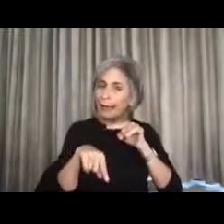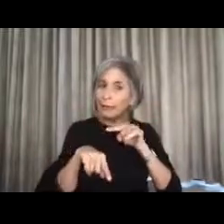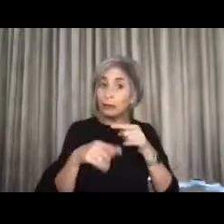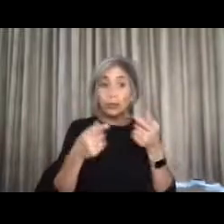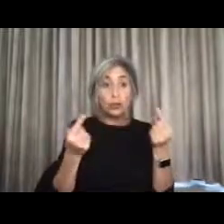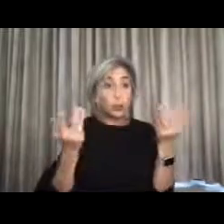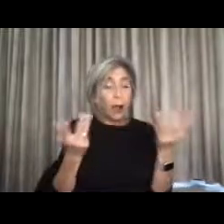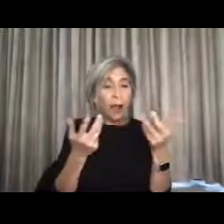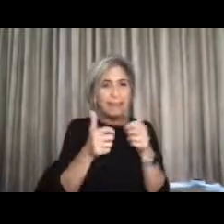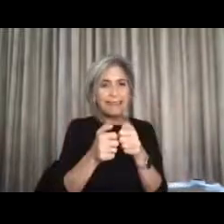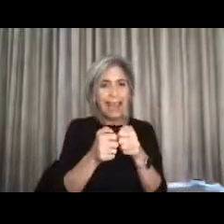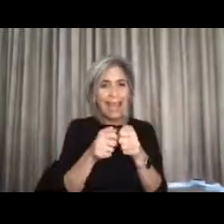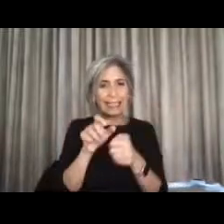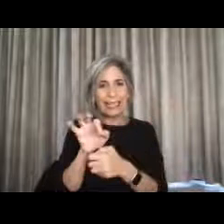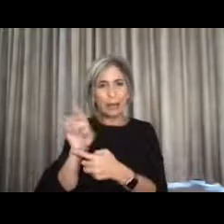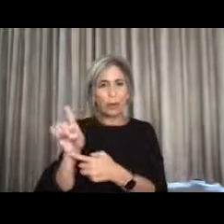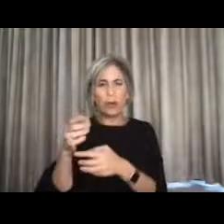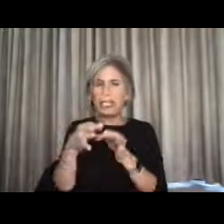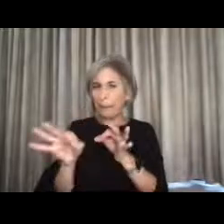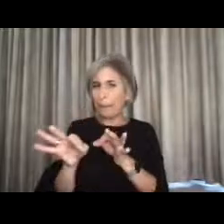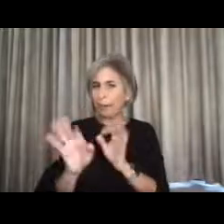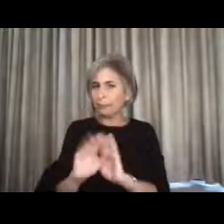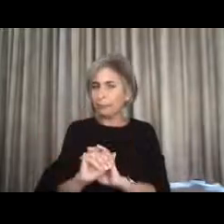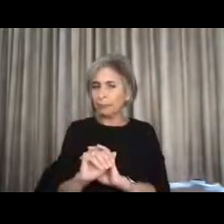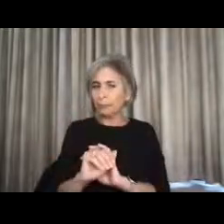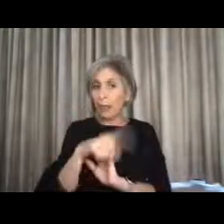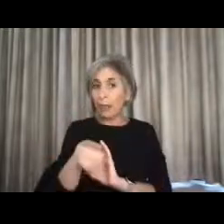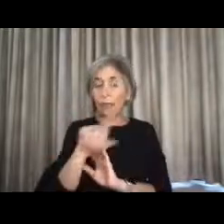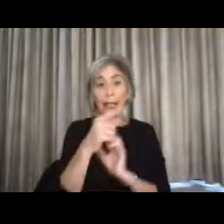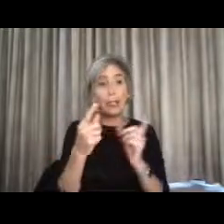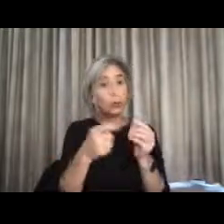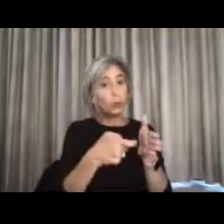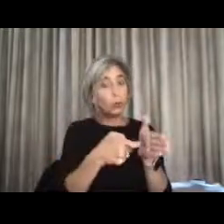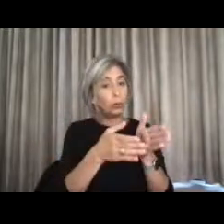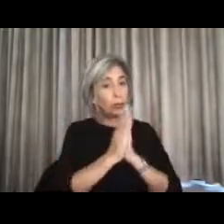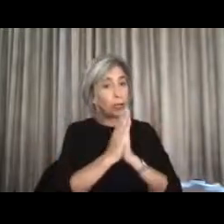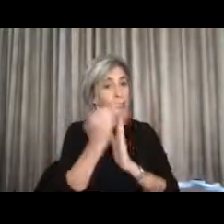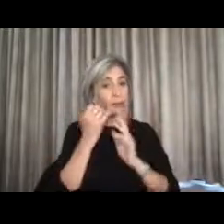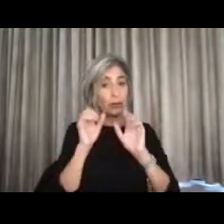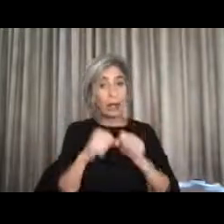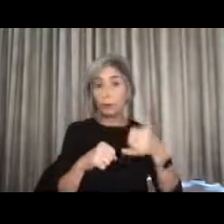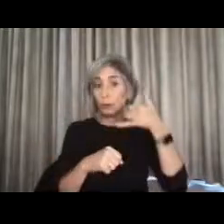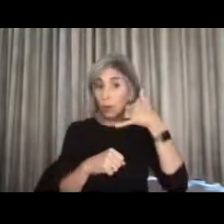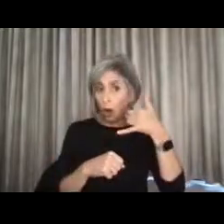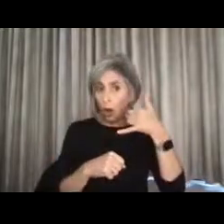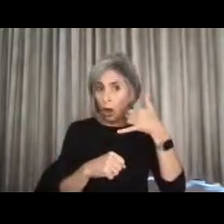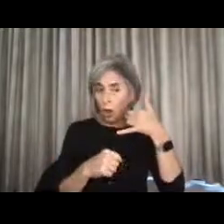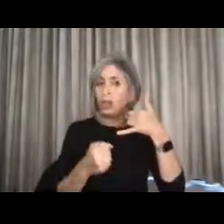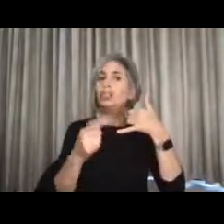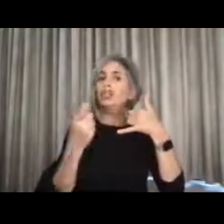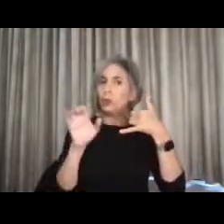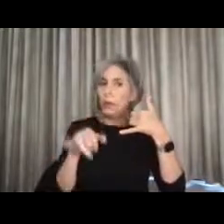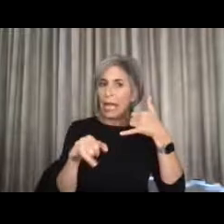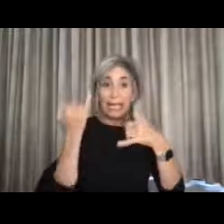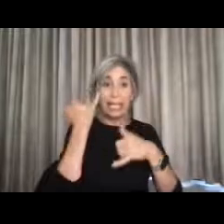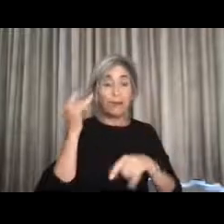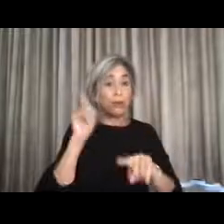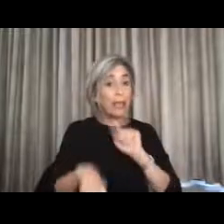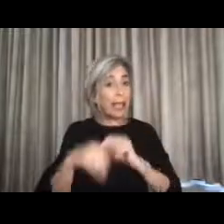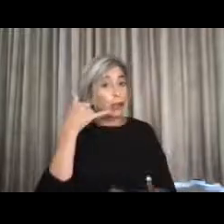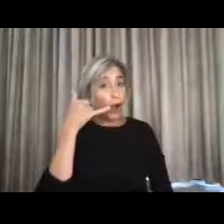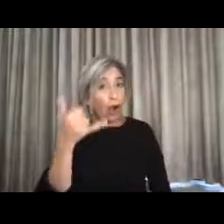text to 911. It's very simple. They do request if you're able to call, then to call, but if you're not,